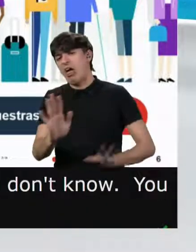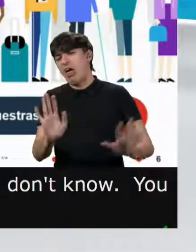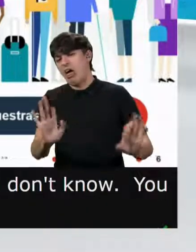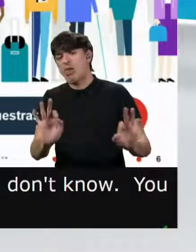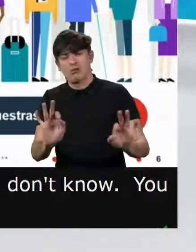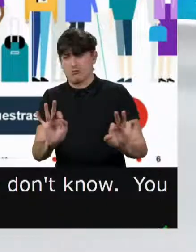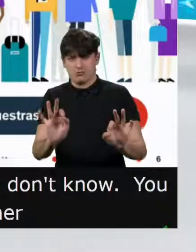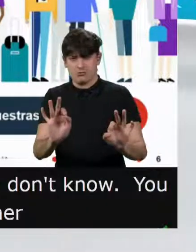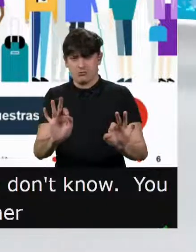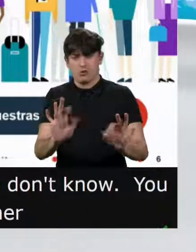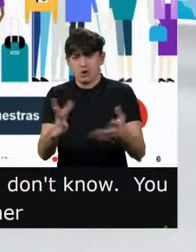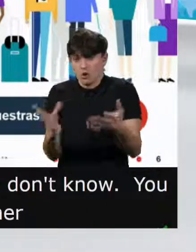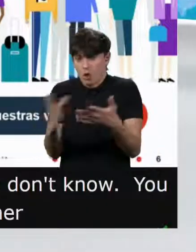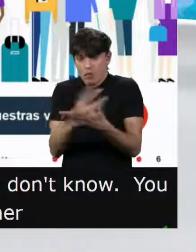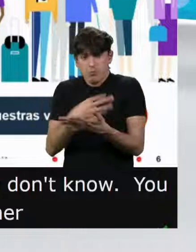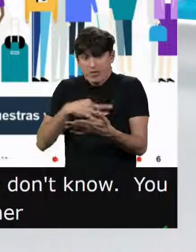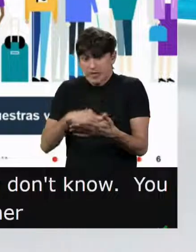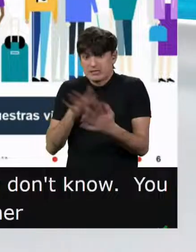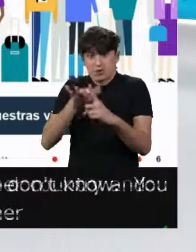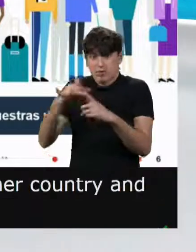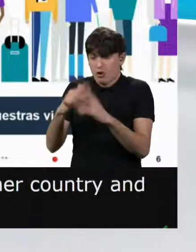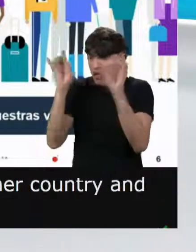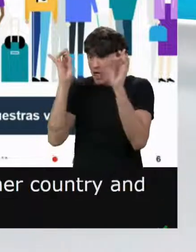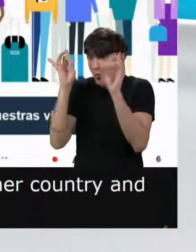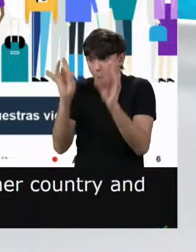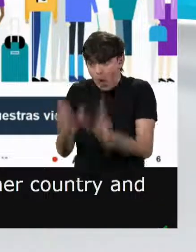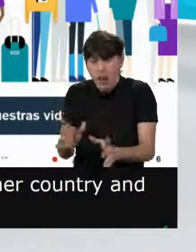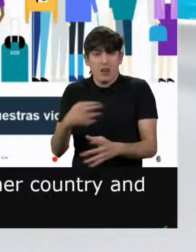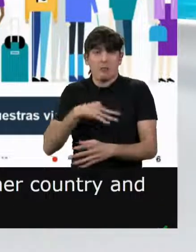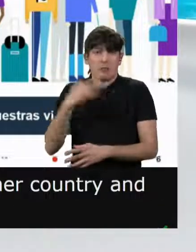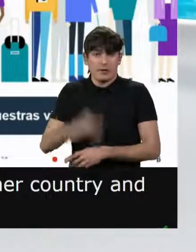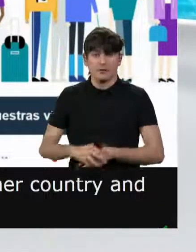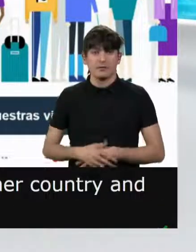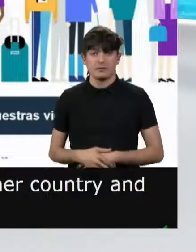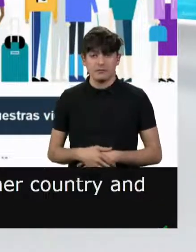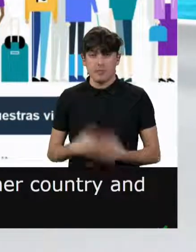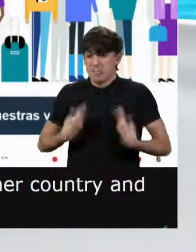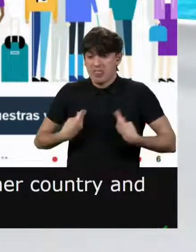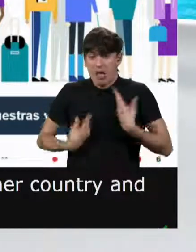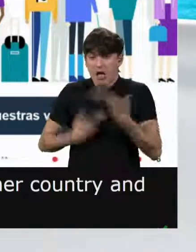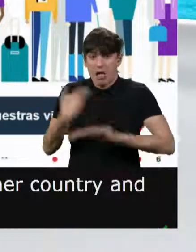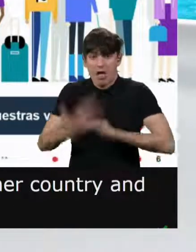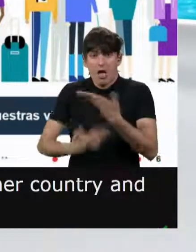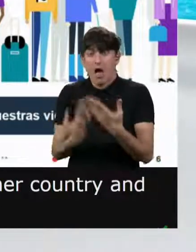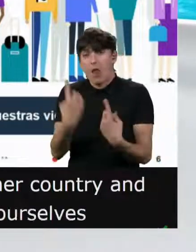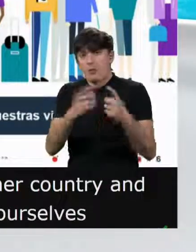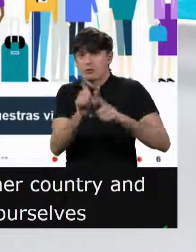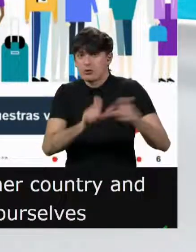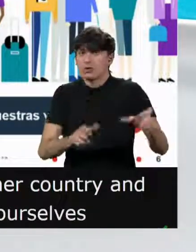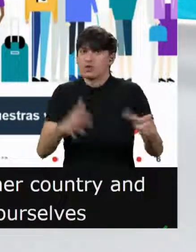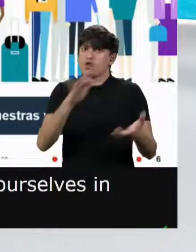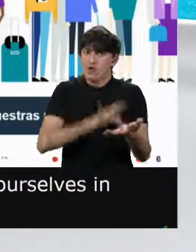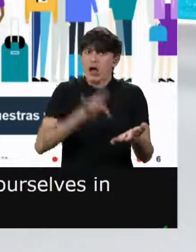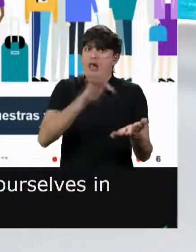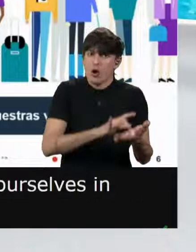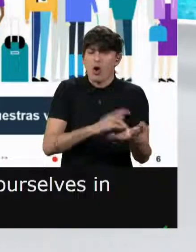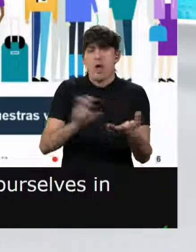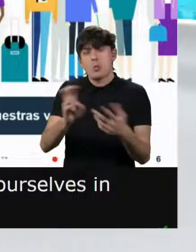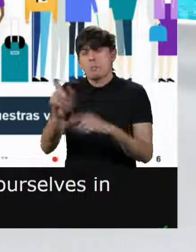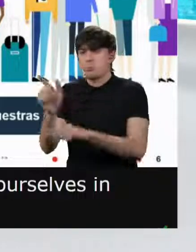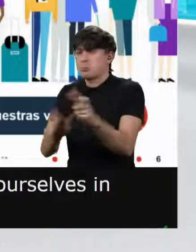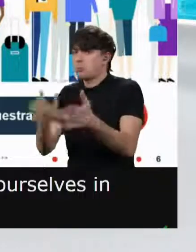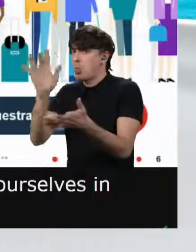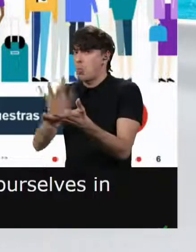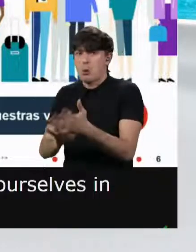people talk about disabilities, but we're always find ourselves in situations where we have deficits. Some people more, some